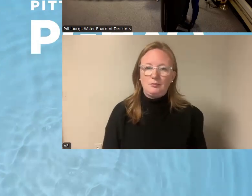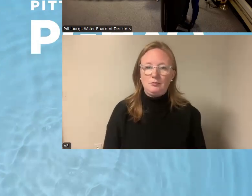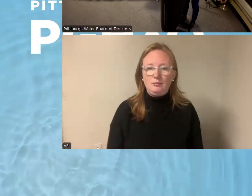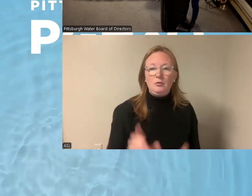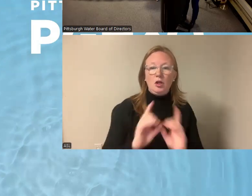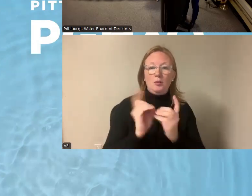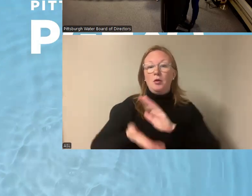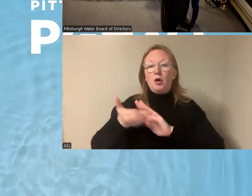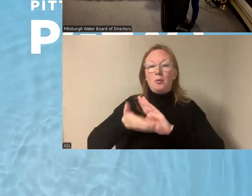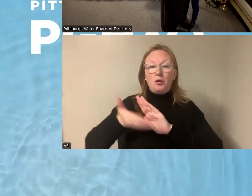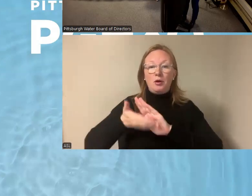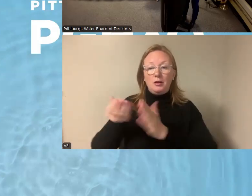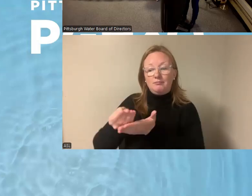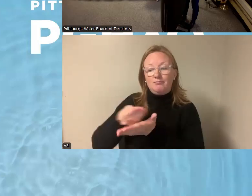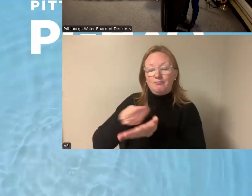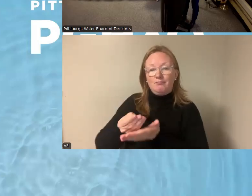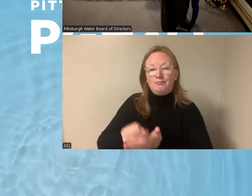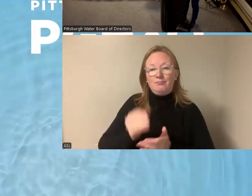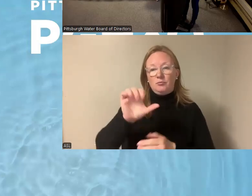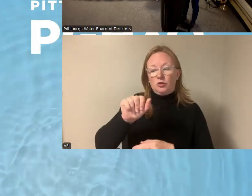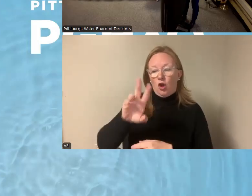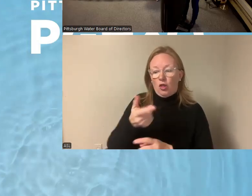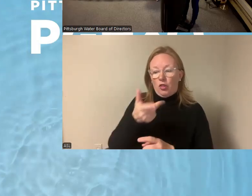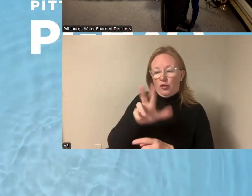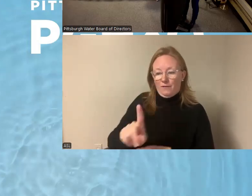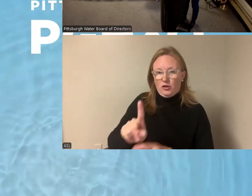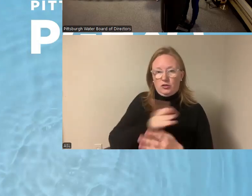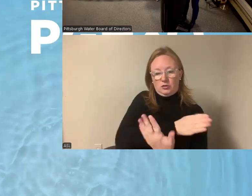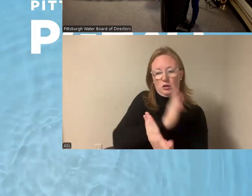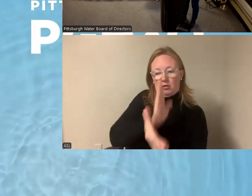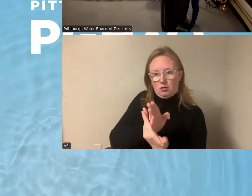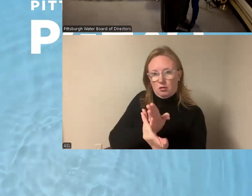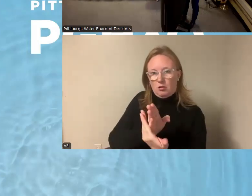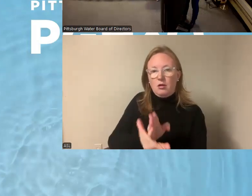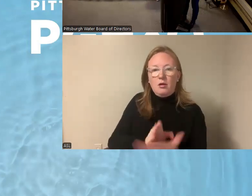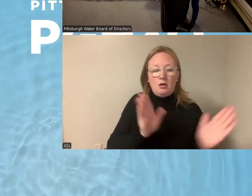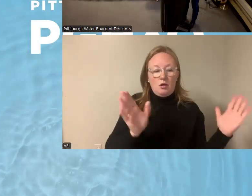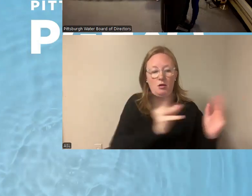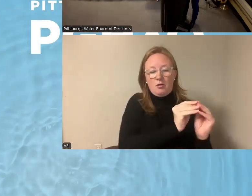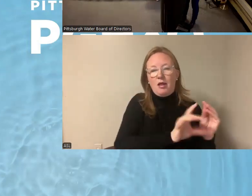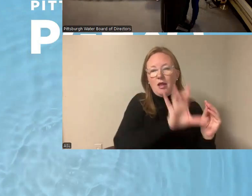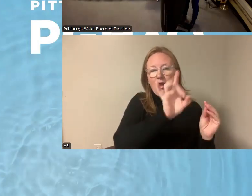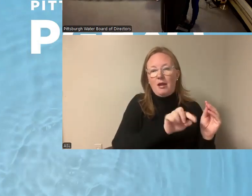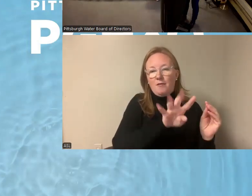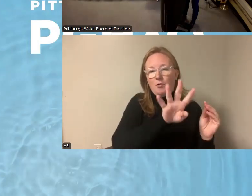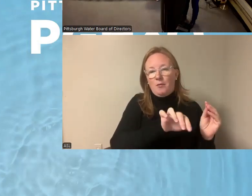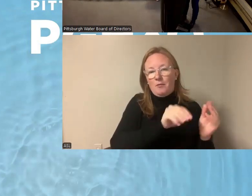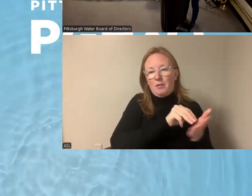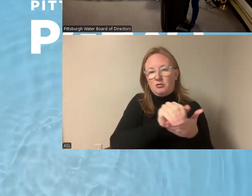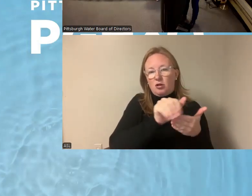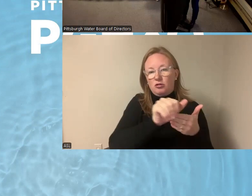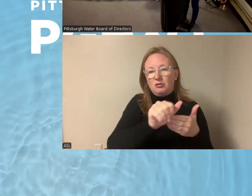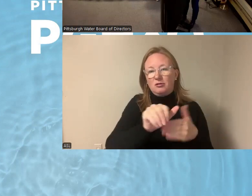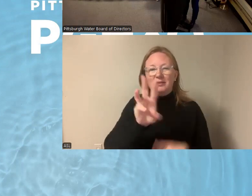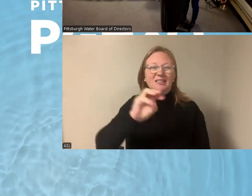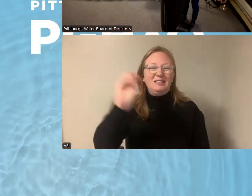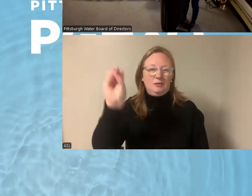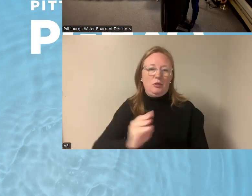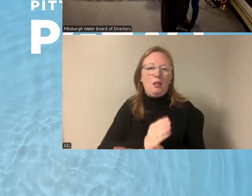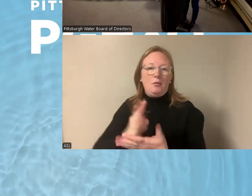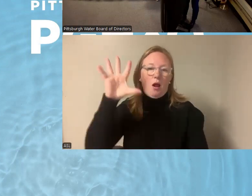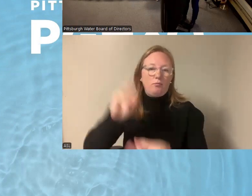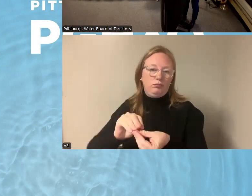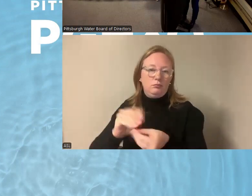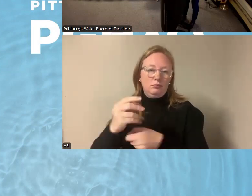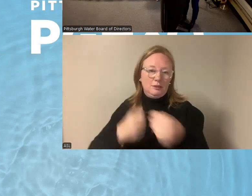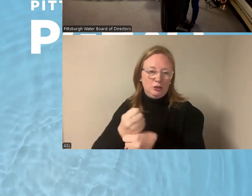Departmental operating expenditures through August 31st of 2025 totaled $80.4 million. That makes up about 60% of the budget for the